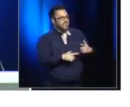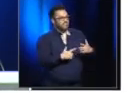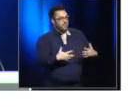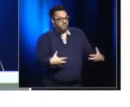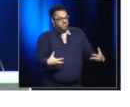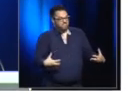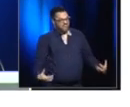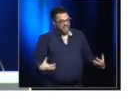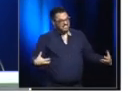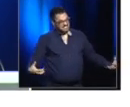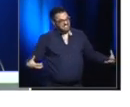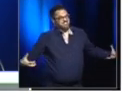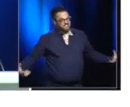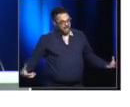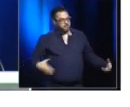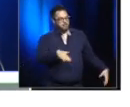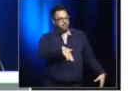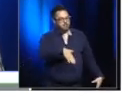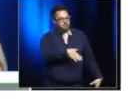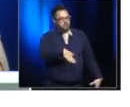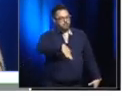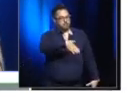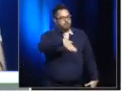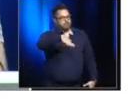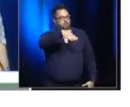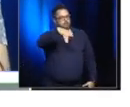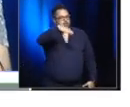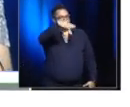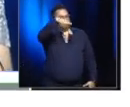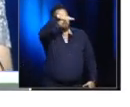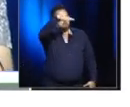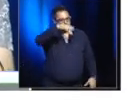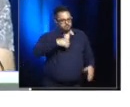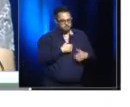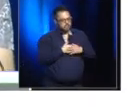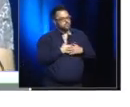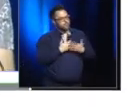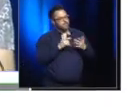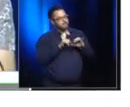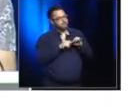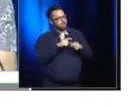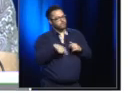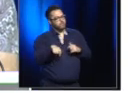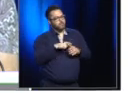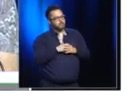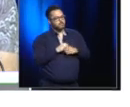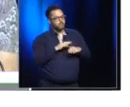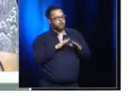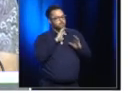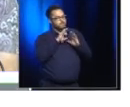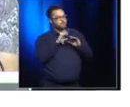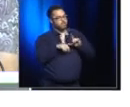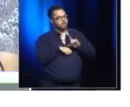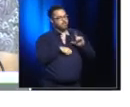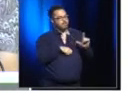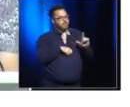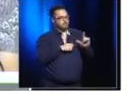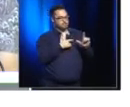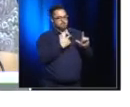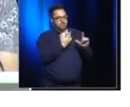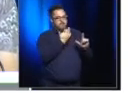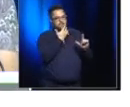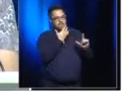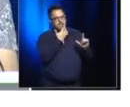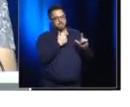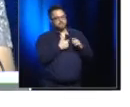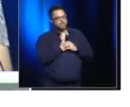they'll float. And so we've got a built-in body condition measure of these guys. And the figure on the left is just one of my favourite figures of all